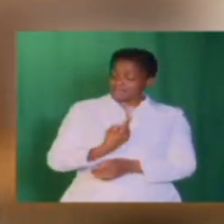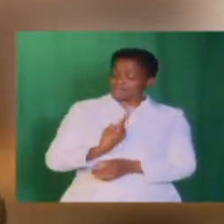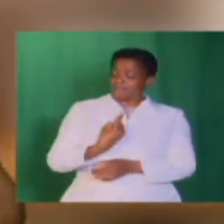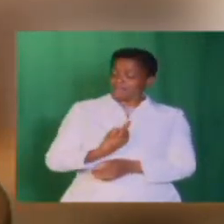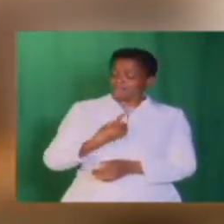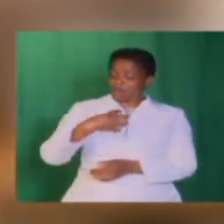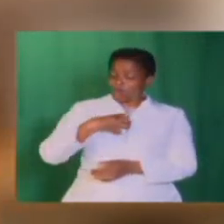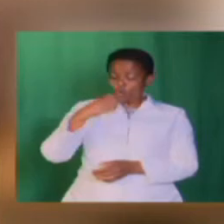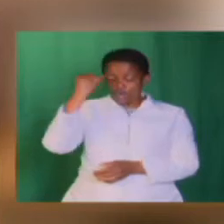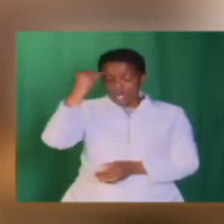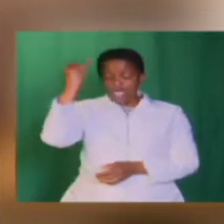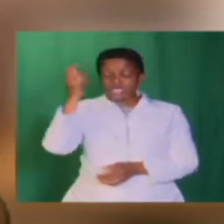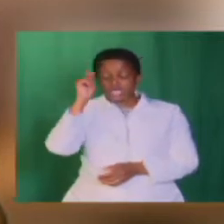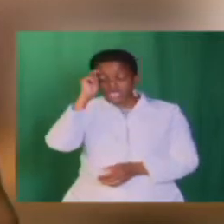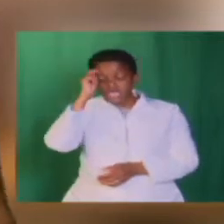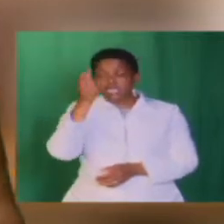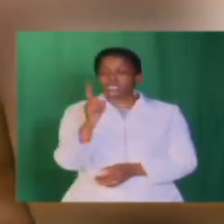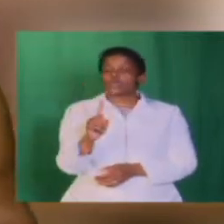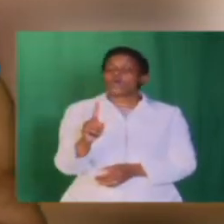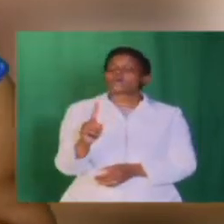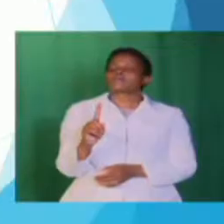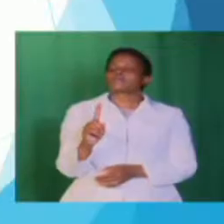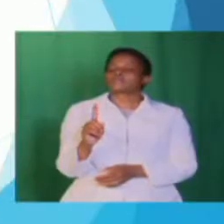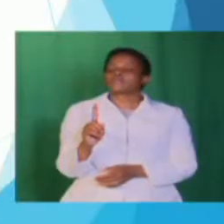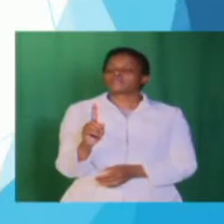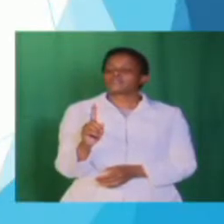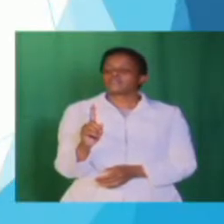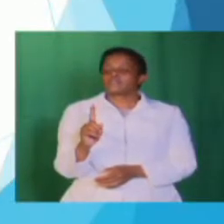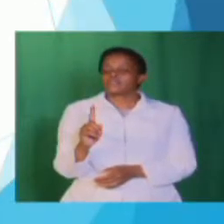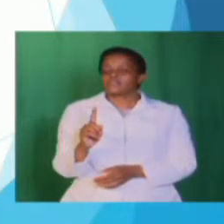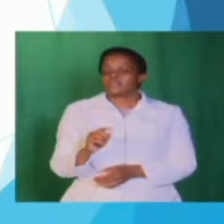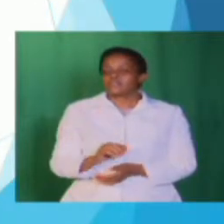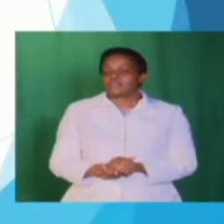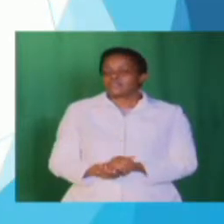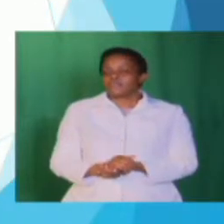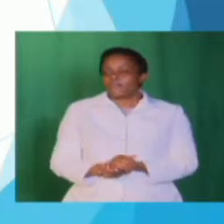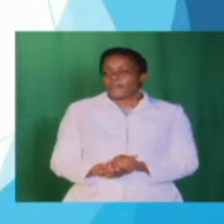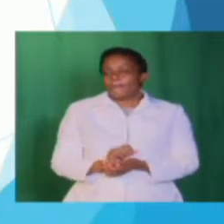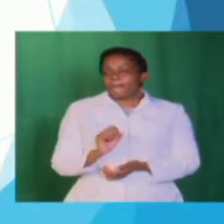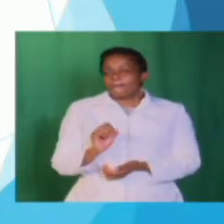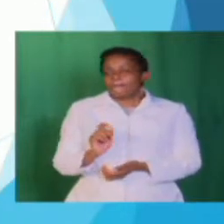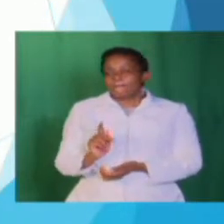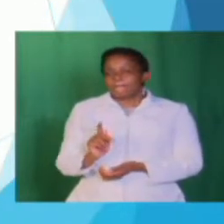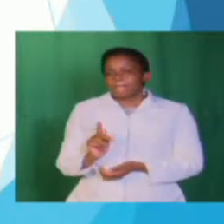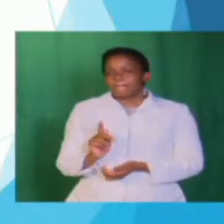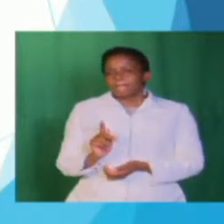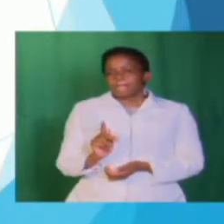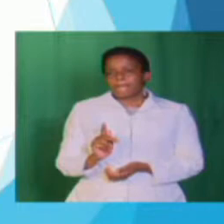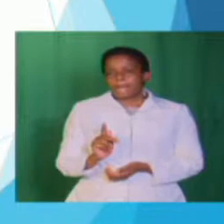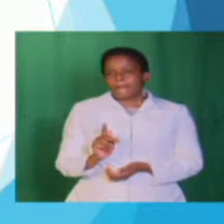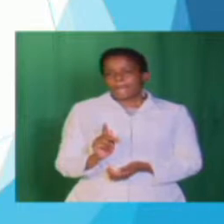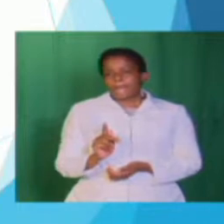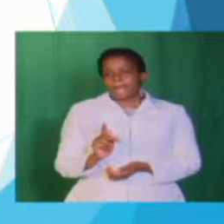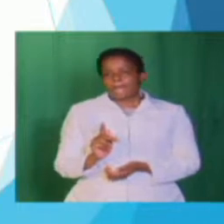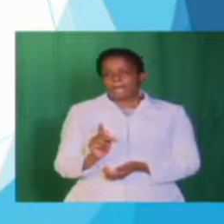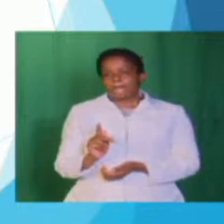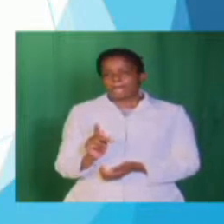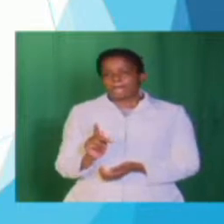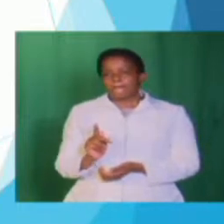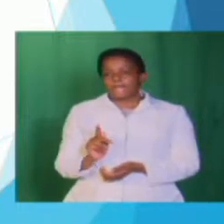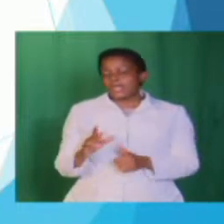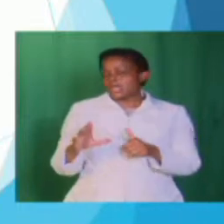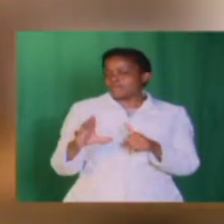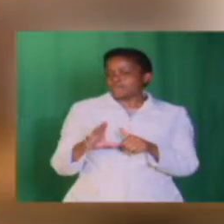thoughts about that topic that you are speaking about. Okay, so we, like I said, it